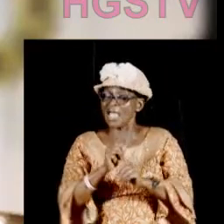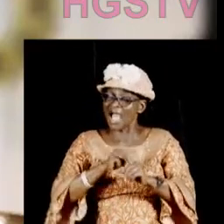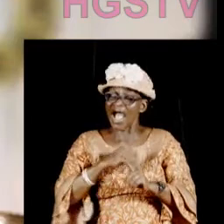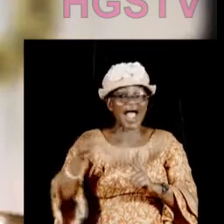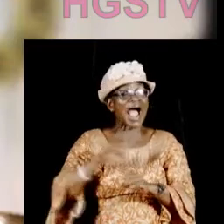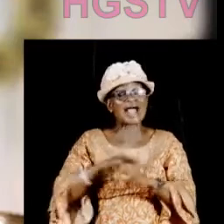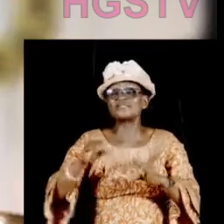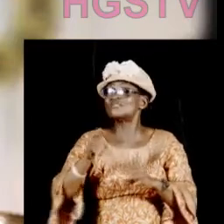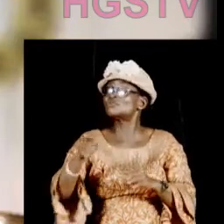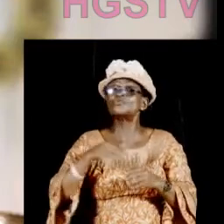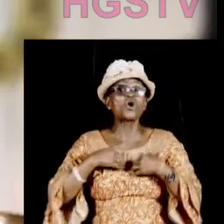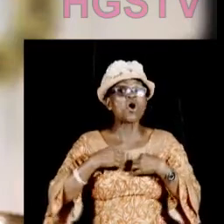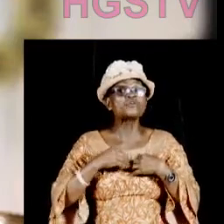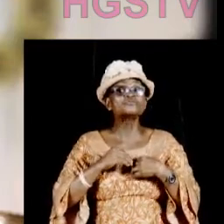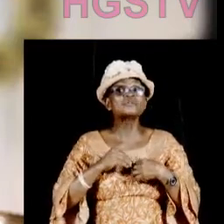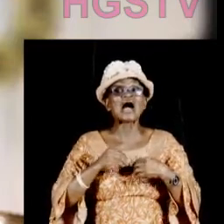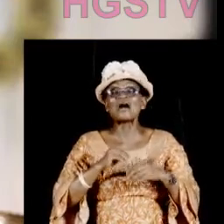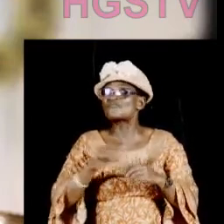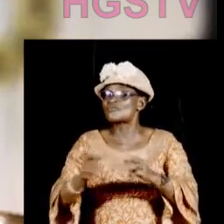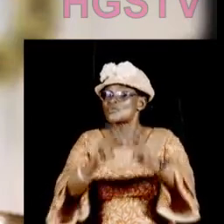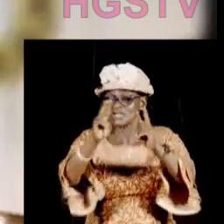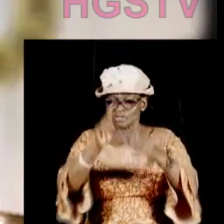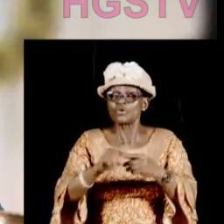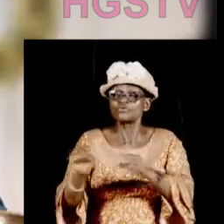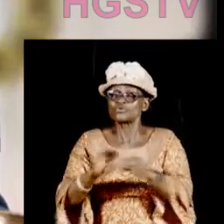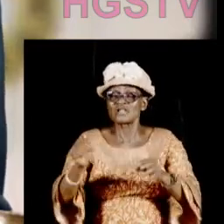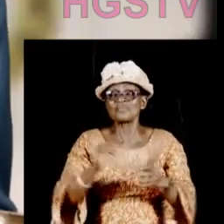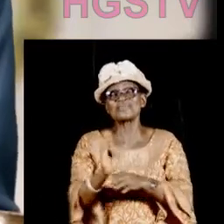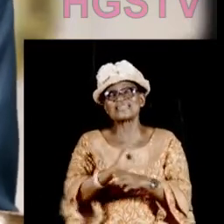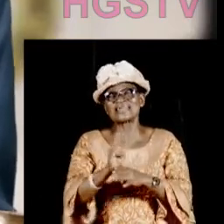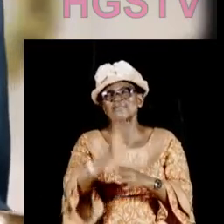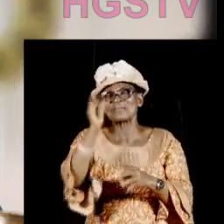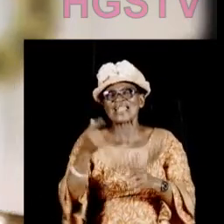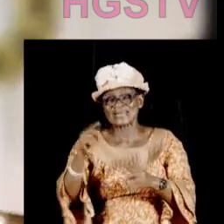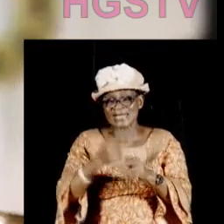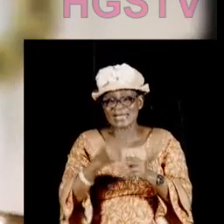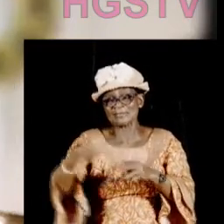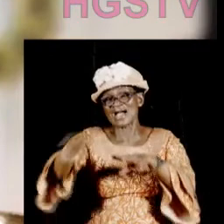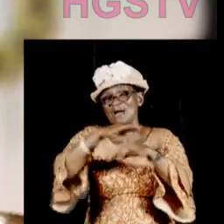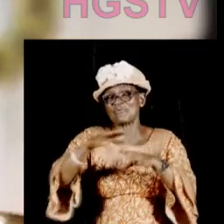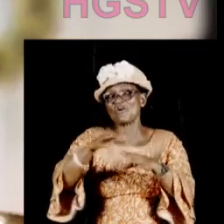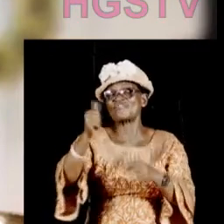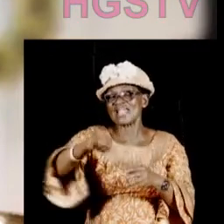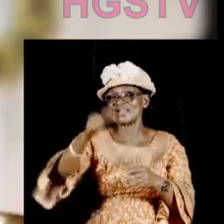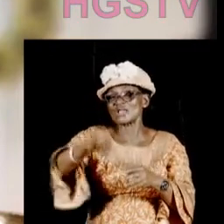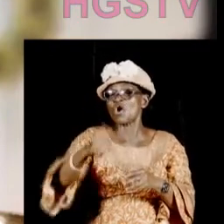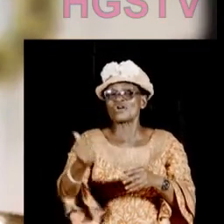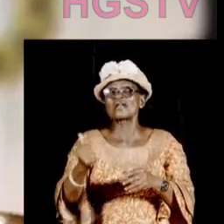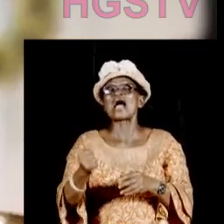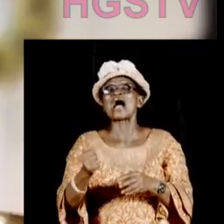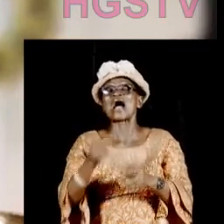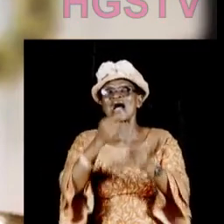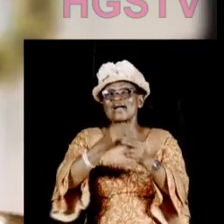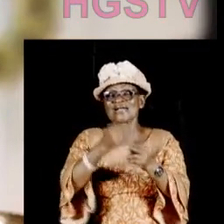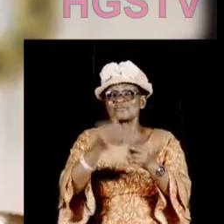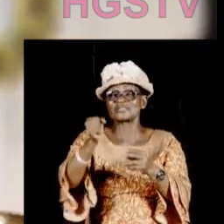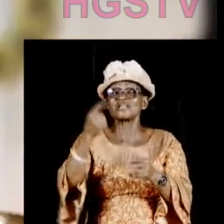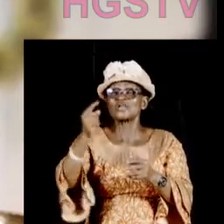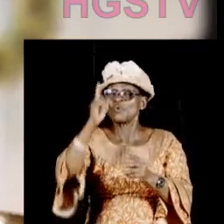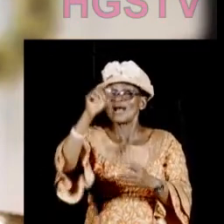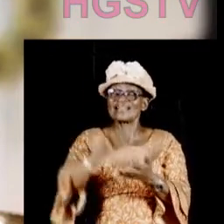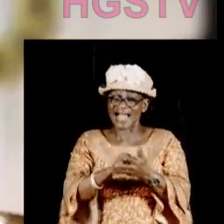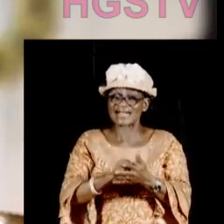usual. By the name that is above every other name, the one who helped this widow to pay her debt, we pay